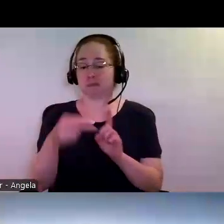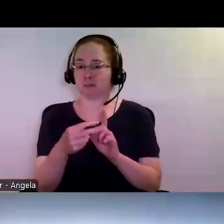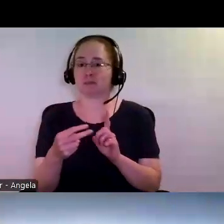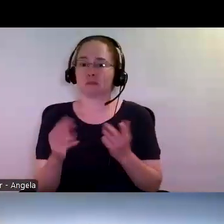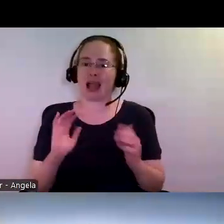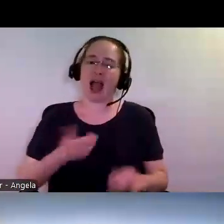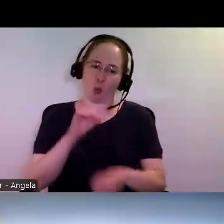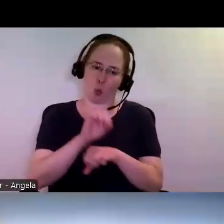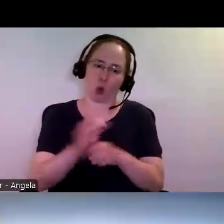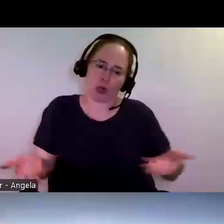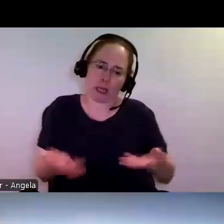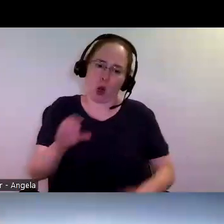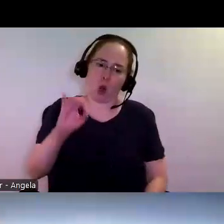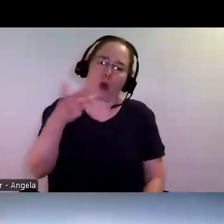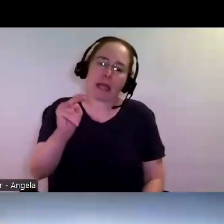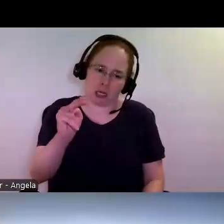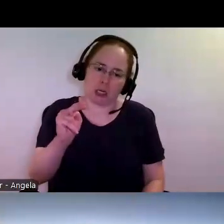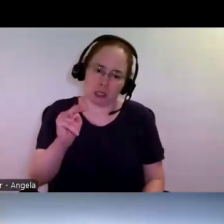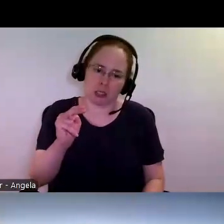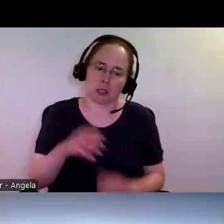we are doing in Oregon,